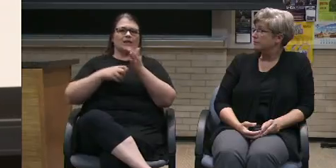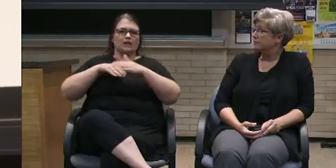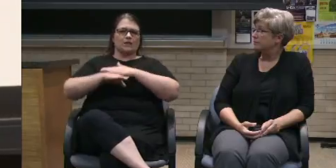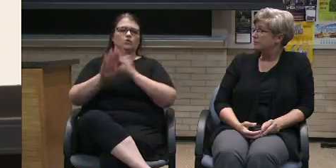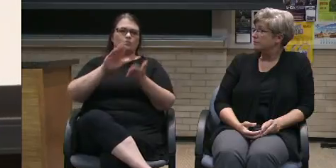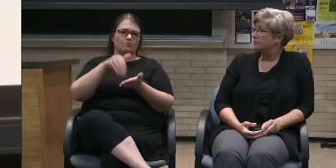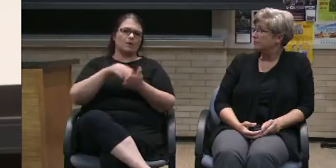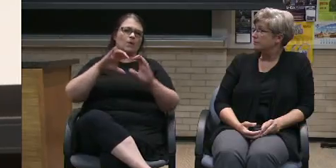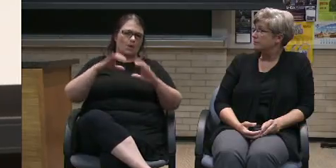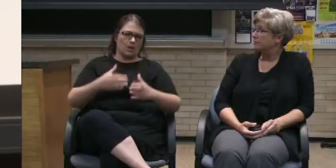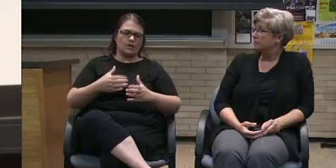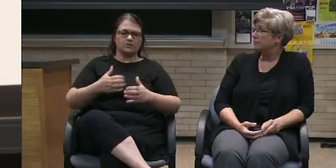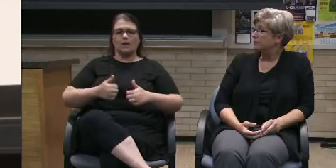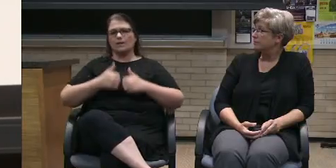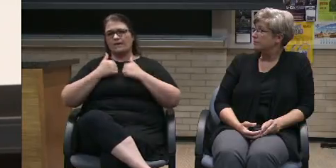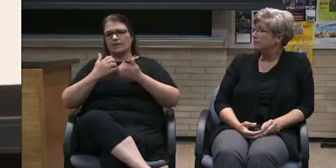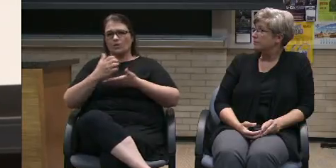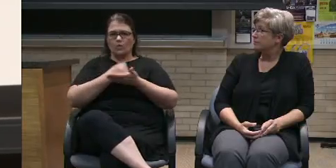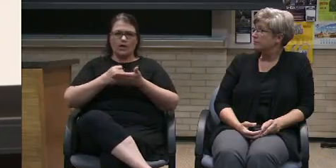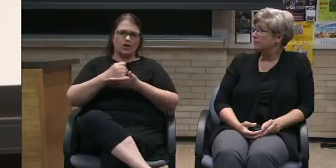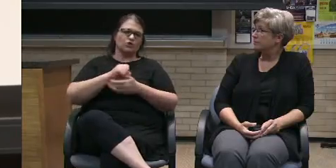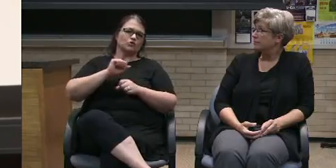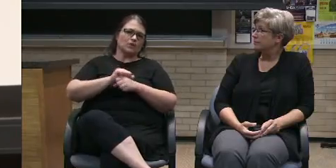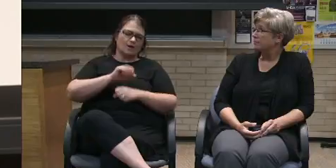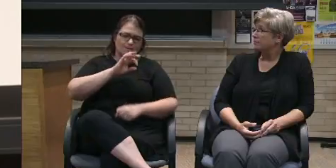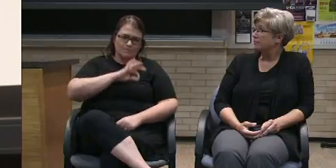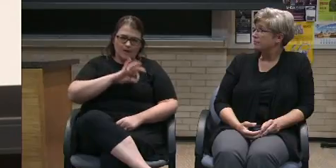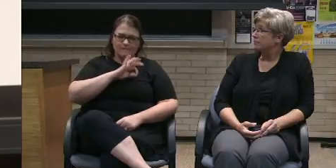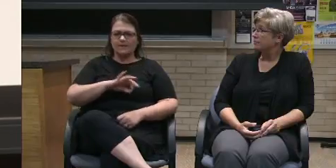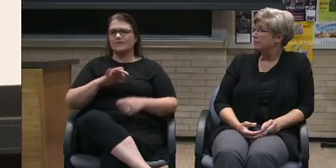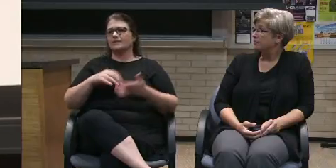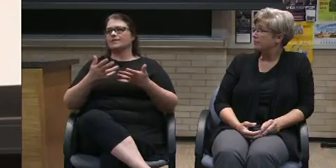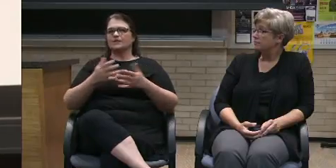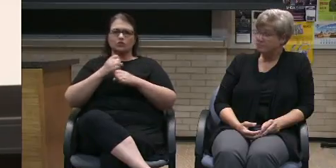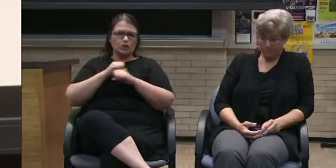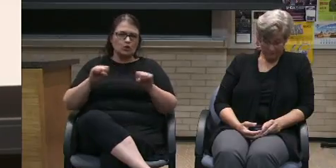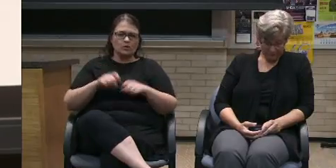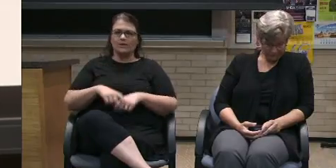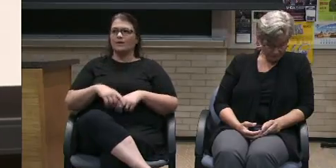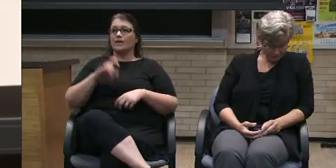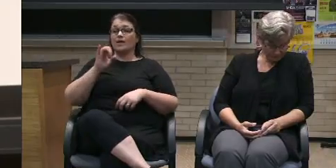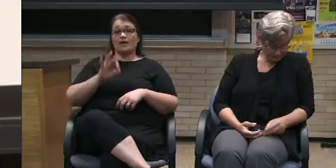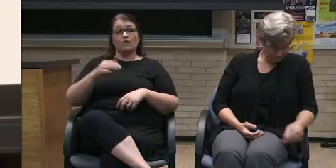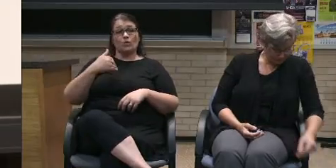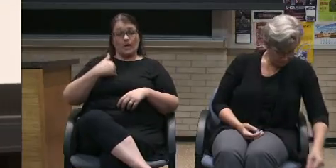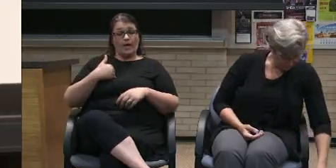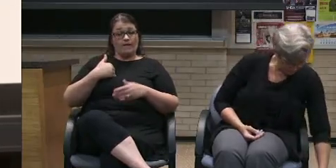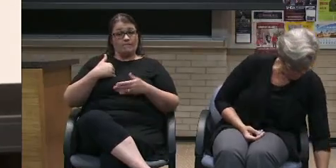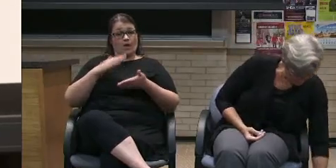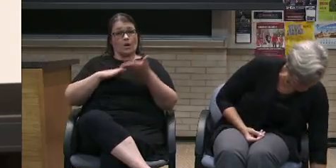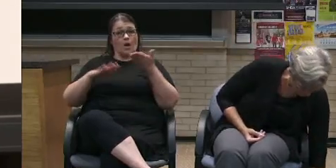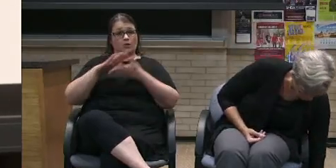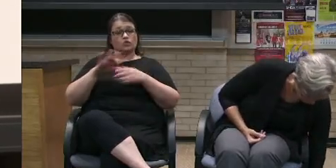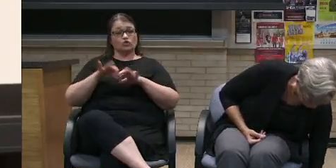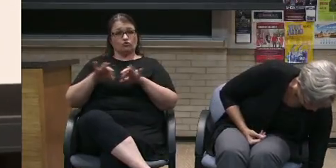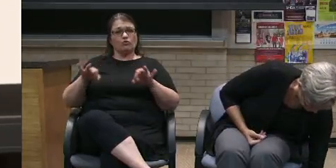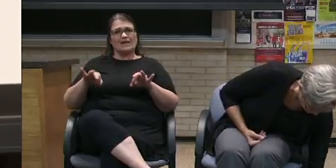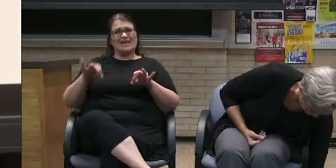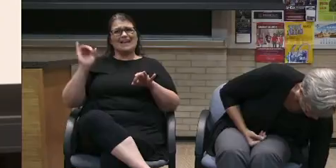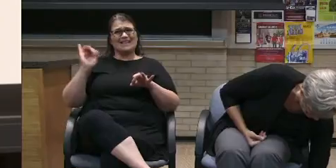define as a living wage, job security, and benefits. If you have a post-secondary credential, those are pretty much a